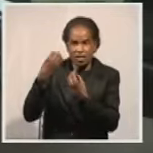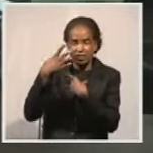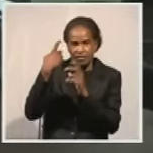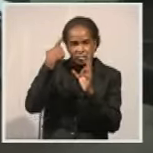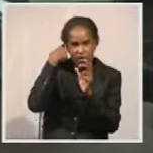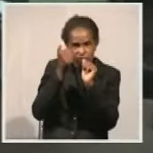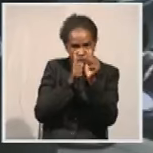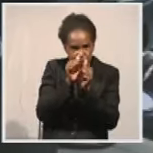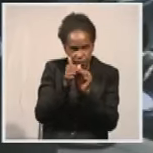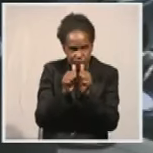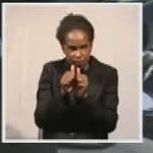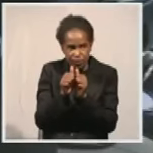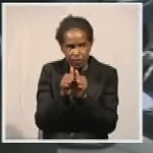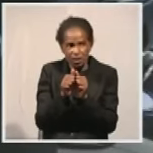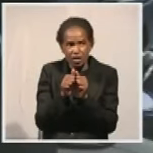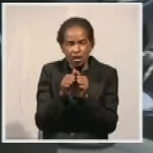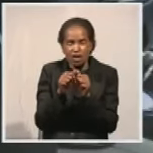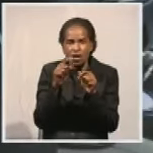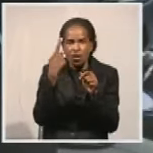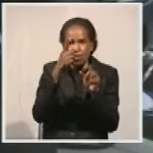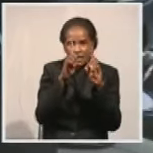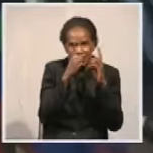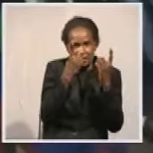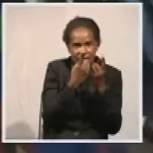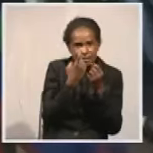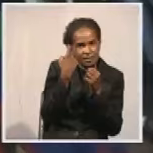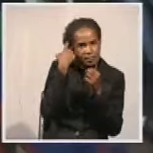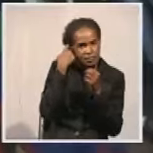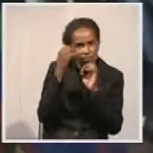was a department in the Ministry of Education,